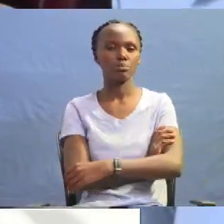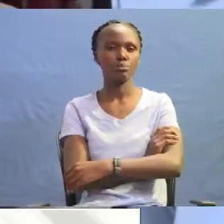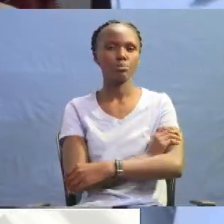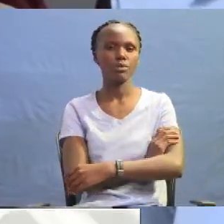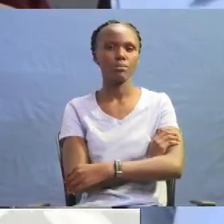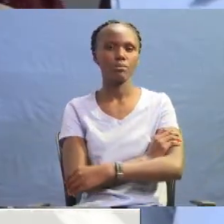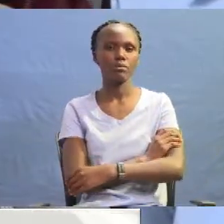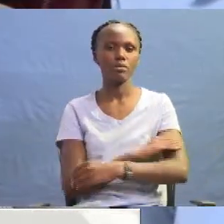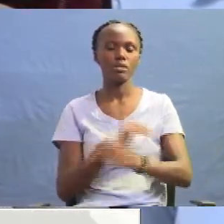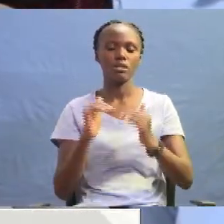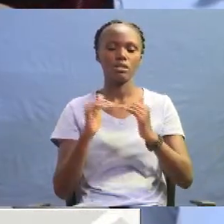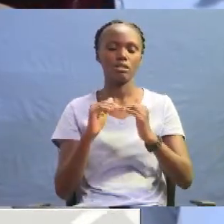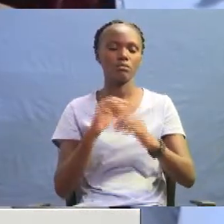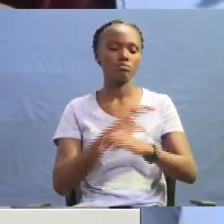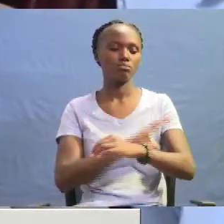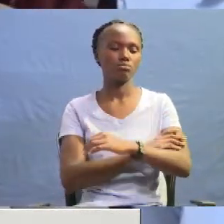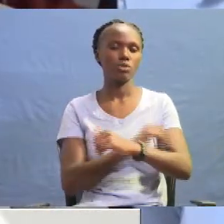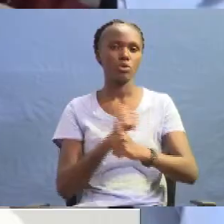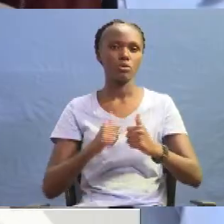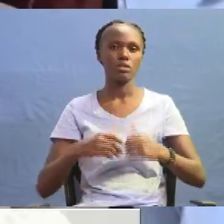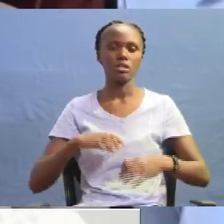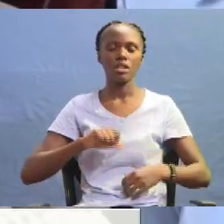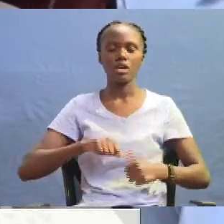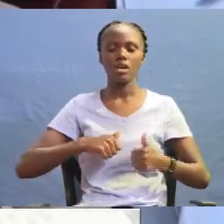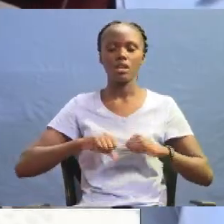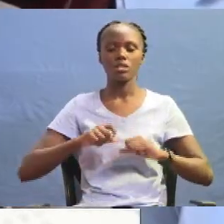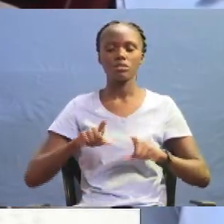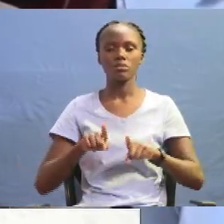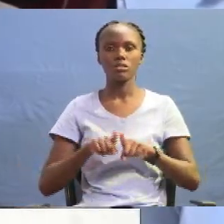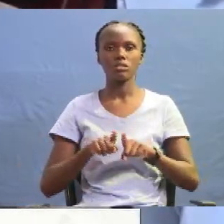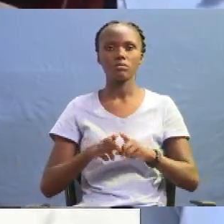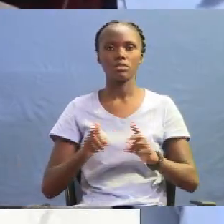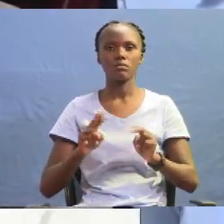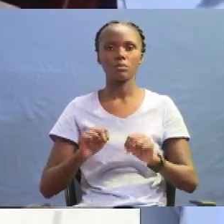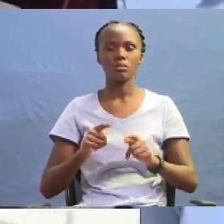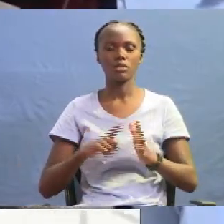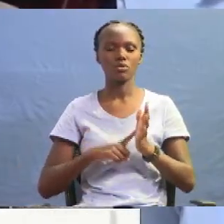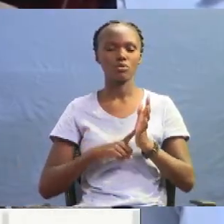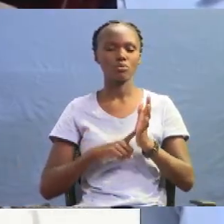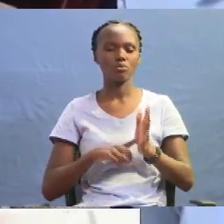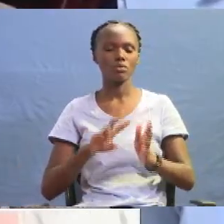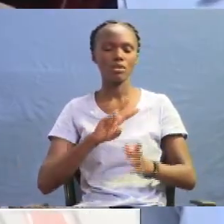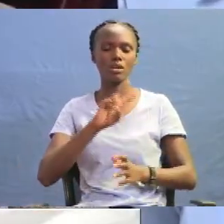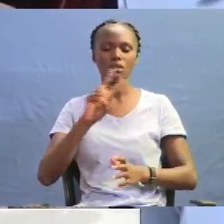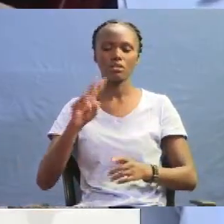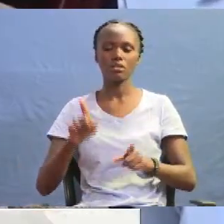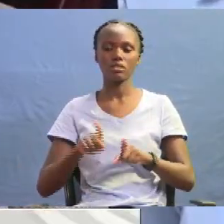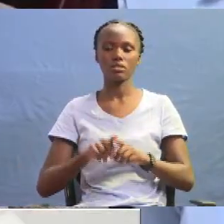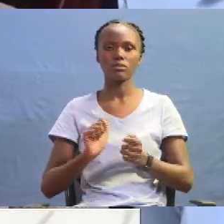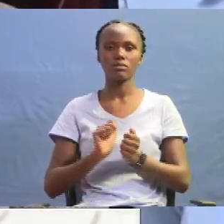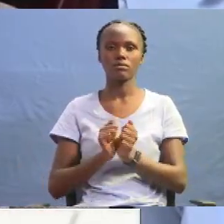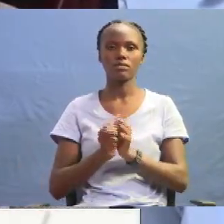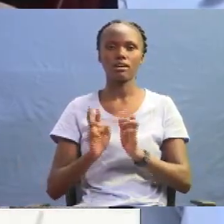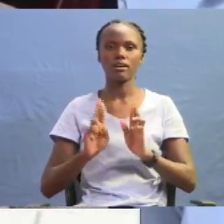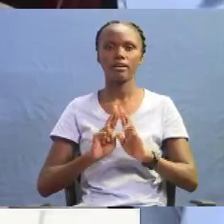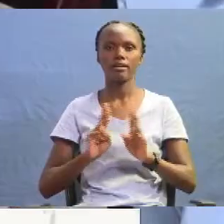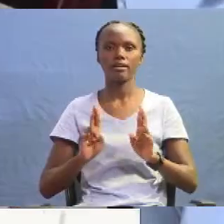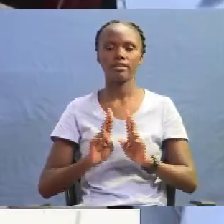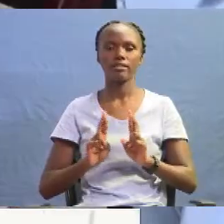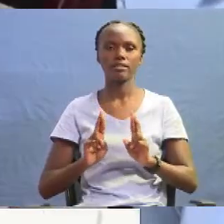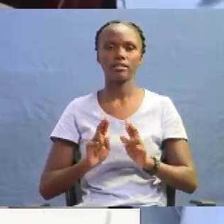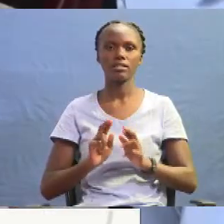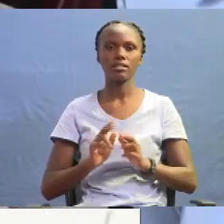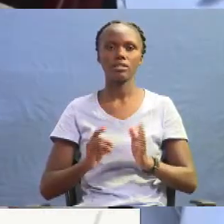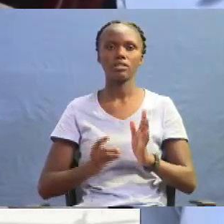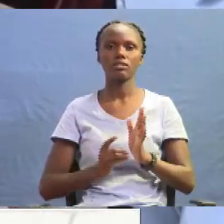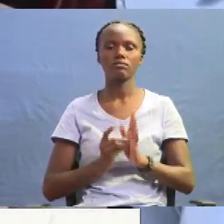influence and attitude. So this is what we have identified as a school, and therefore we have come up